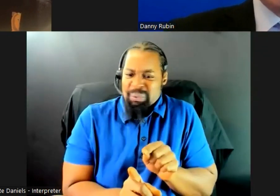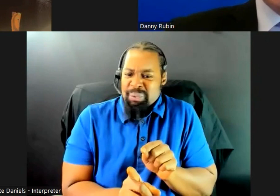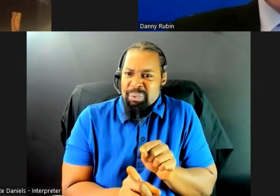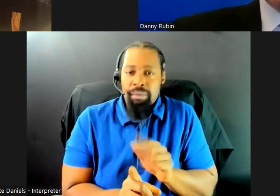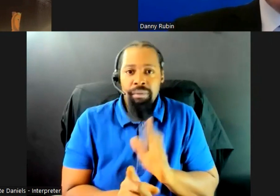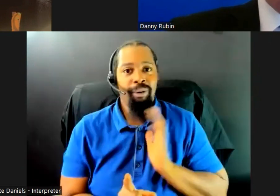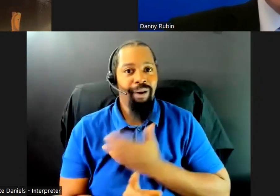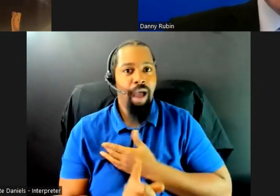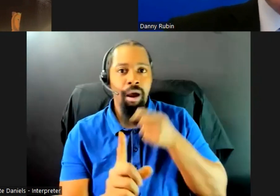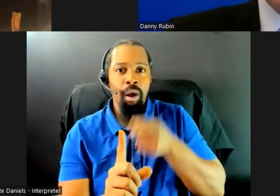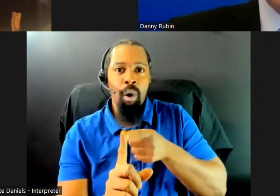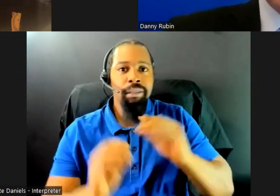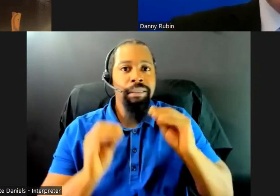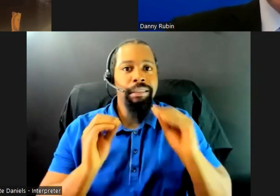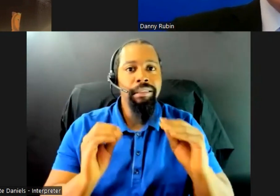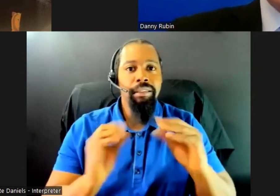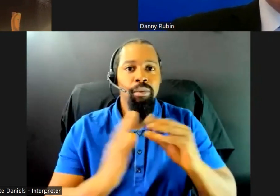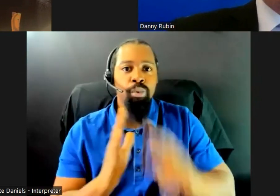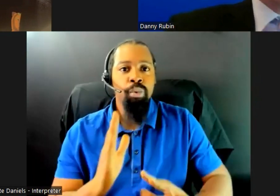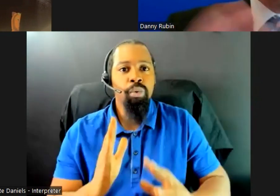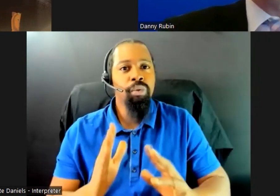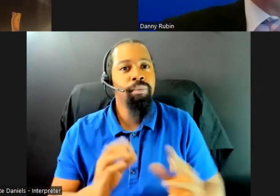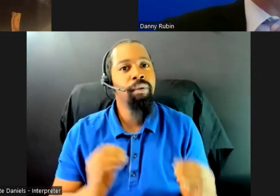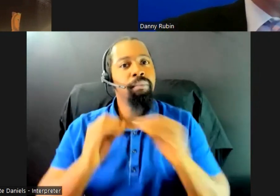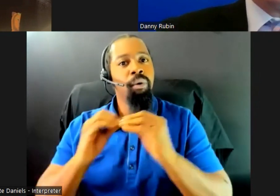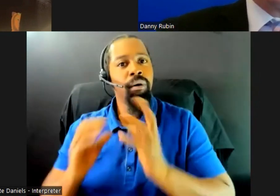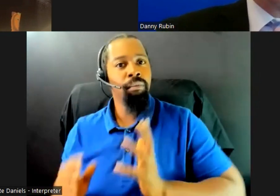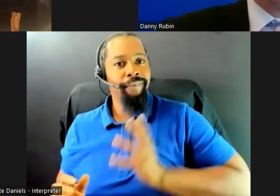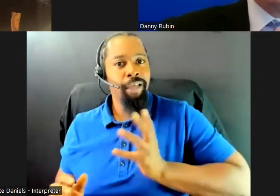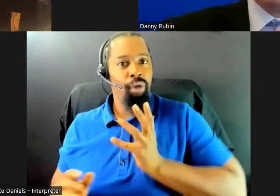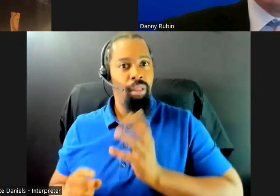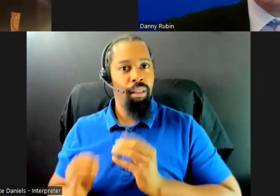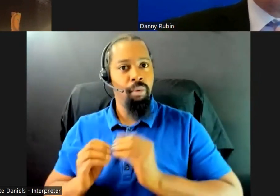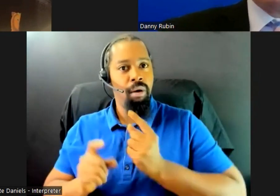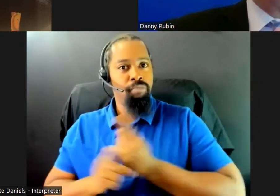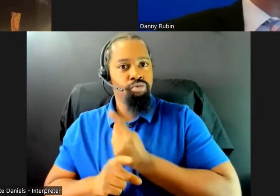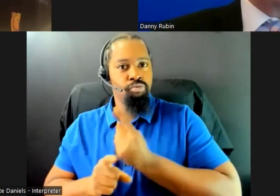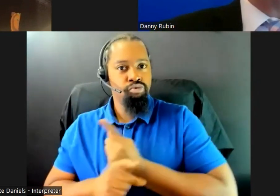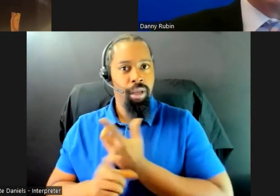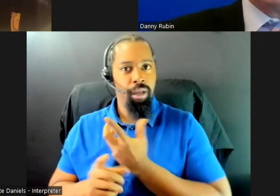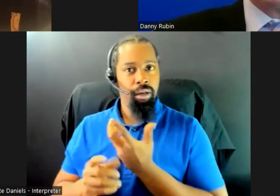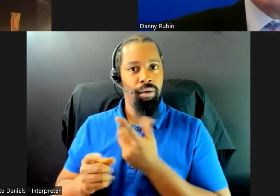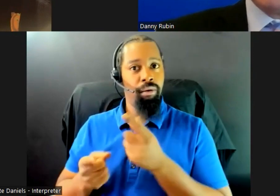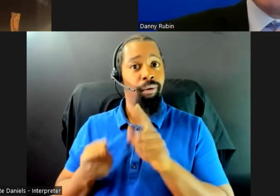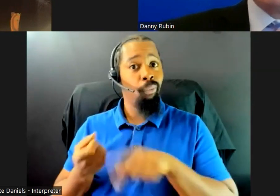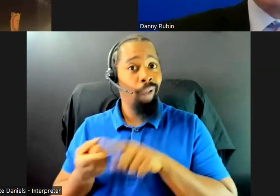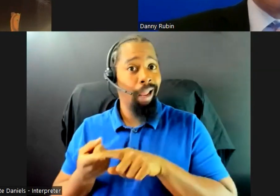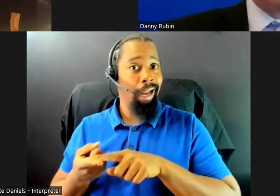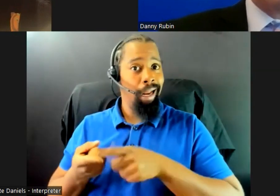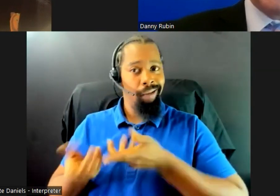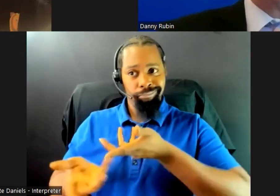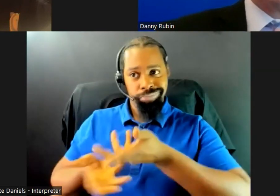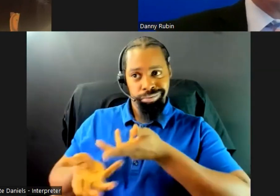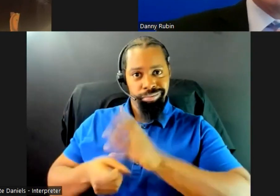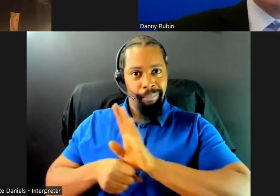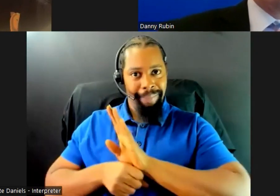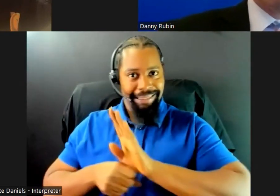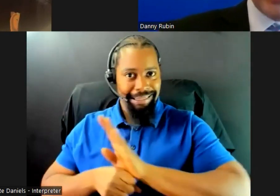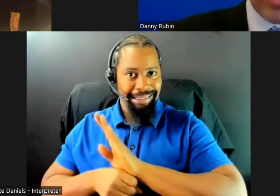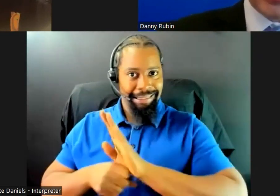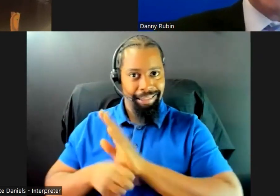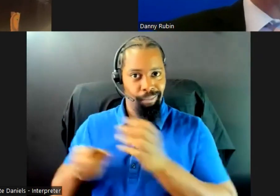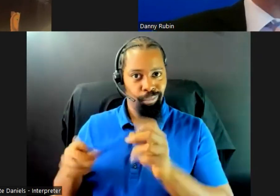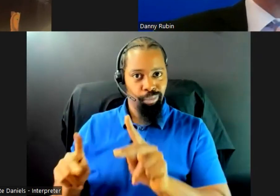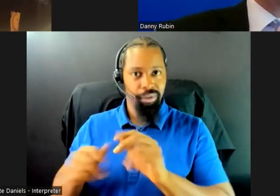professional and appropriate when they are pursuing opportunities. And one of those opportunities is in the world of fashion.